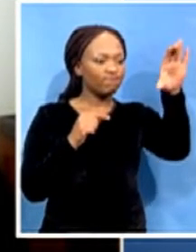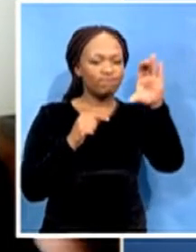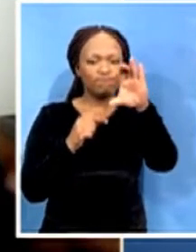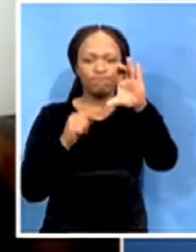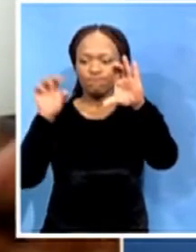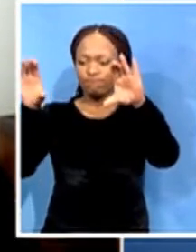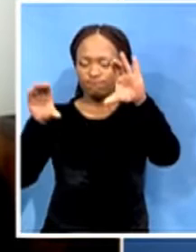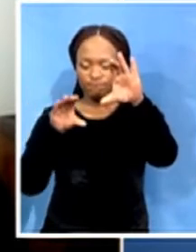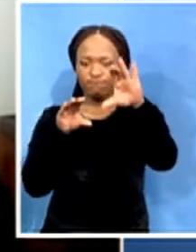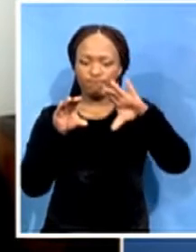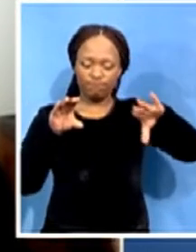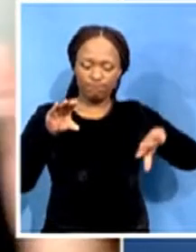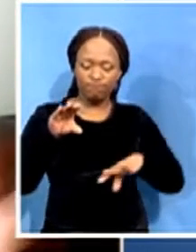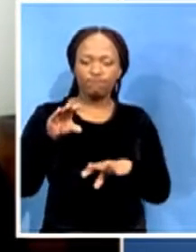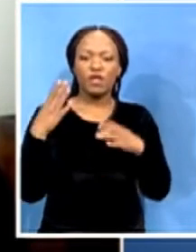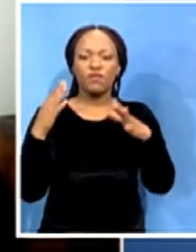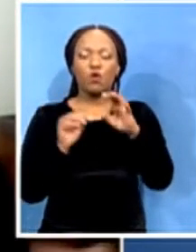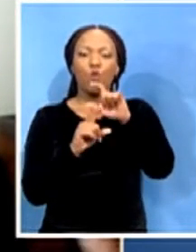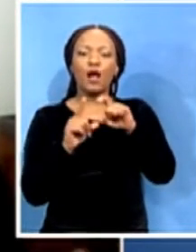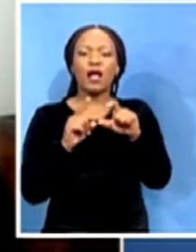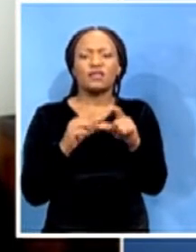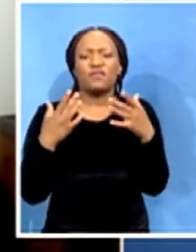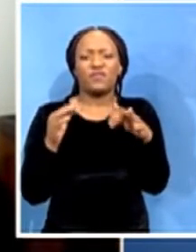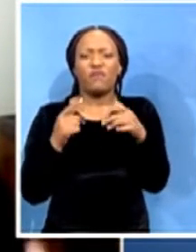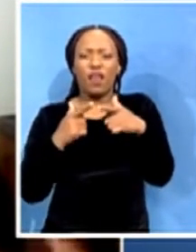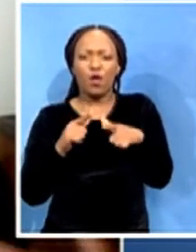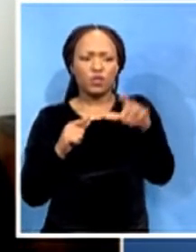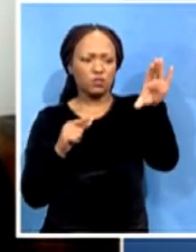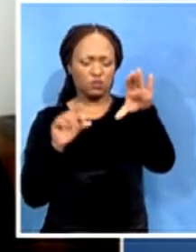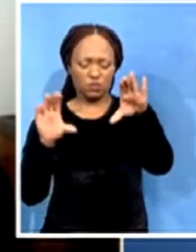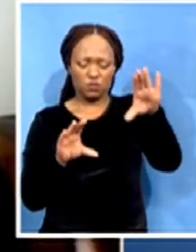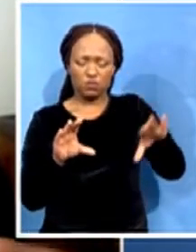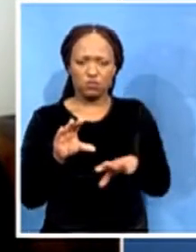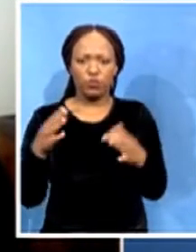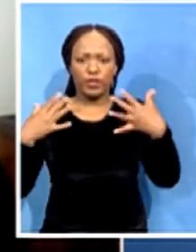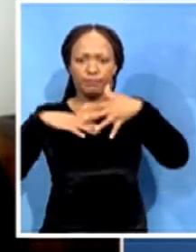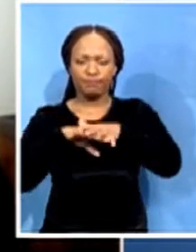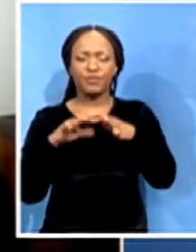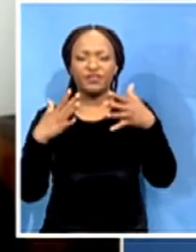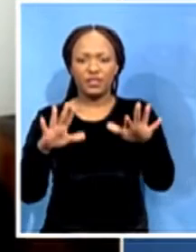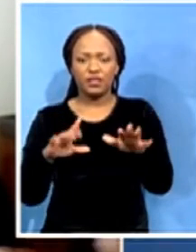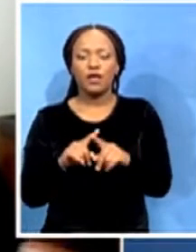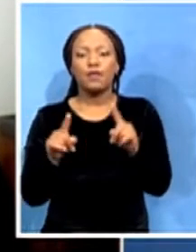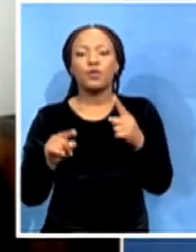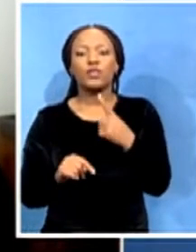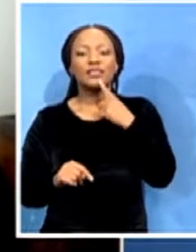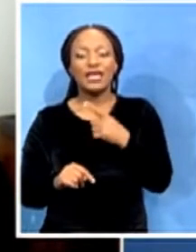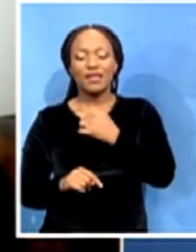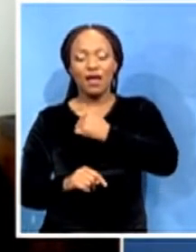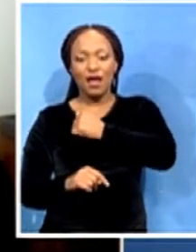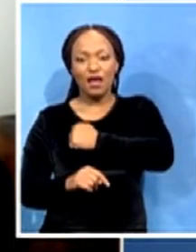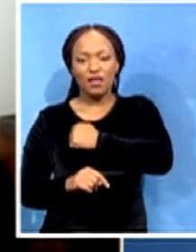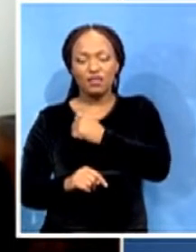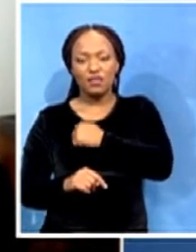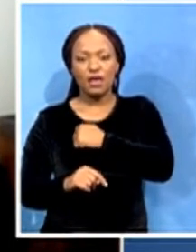cultures and languages, and we've combined it just to say that with this anthem and incorporating the anthem of the oppressor, we